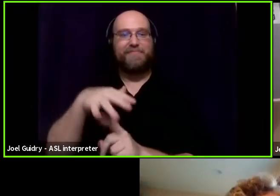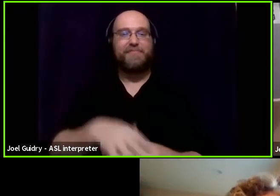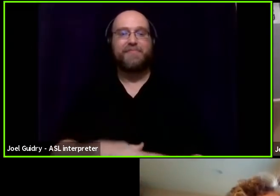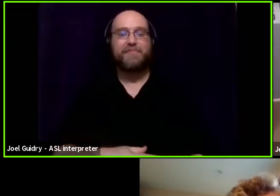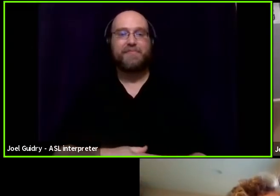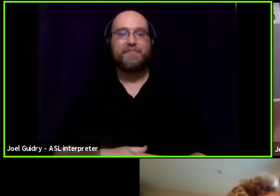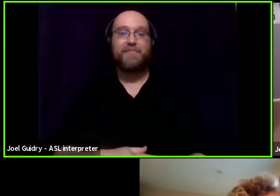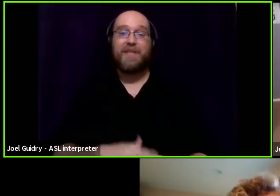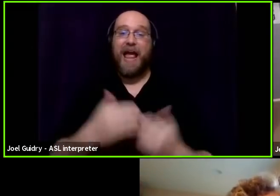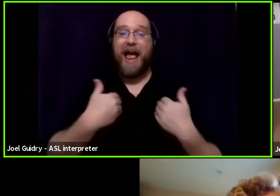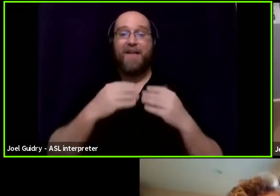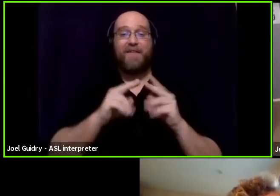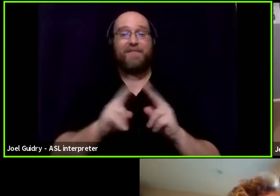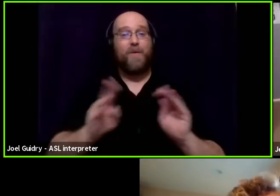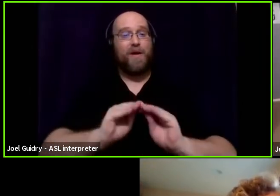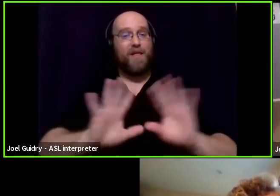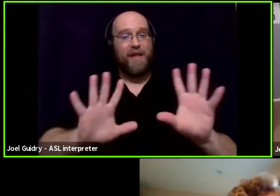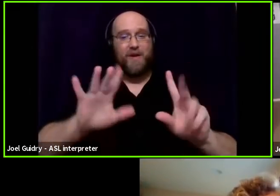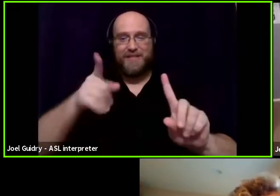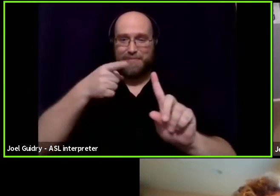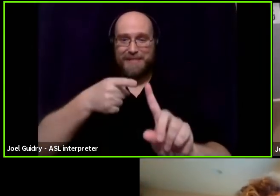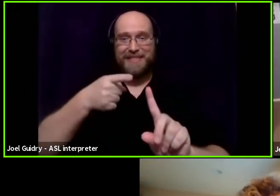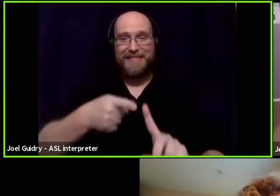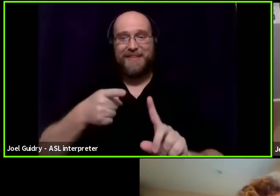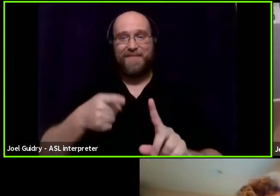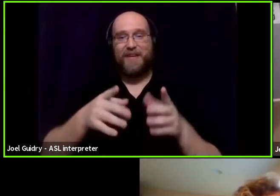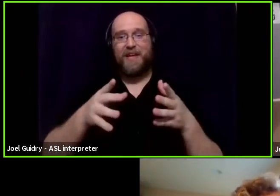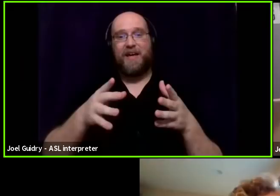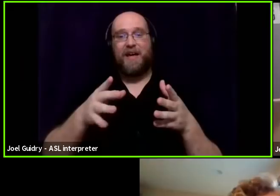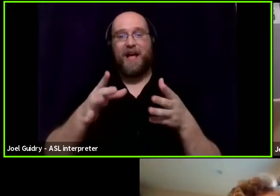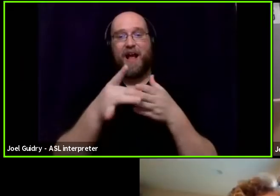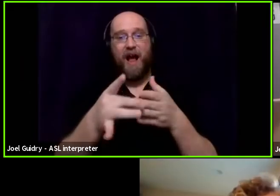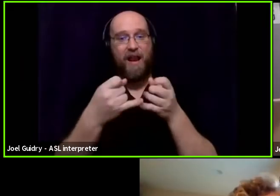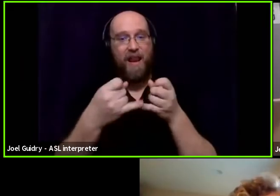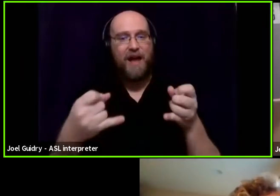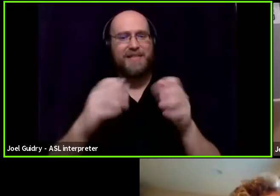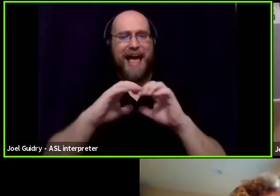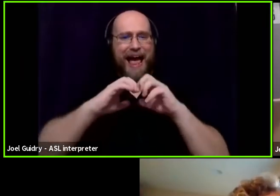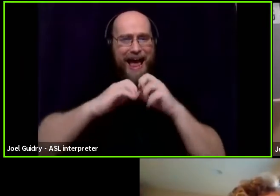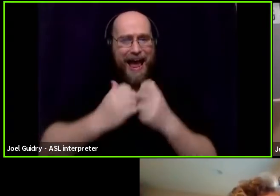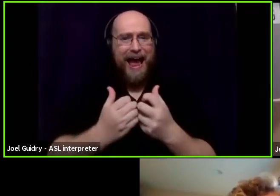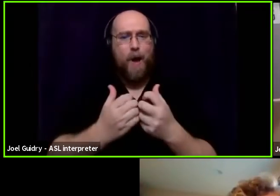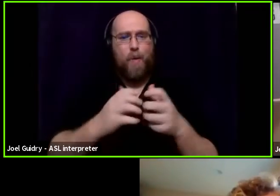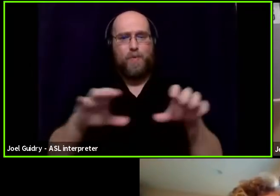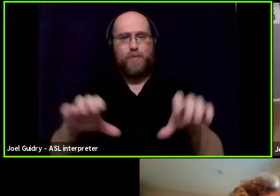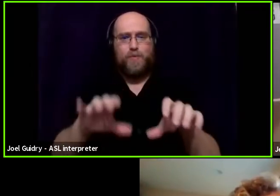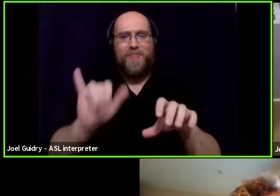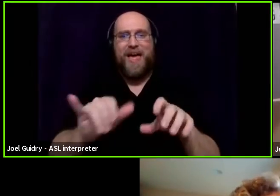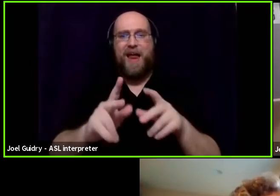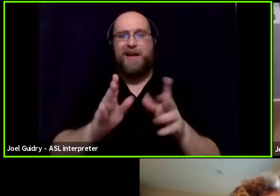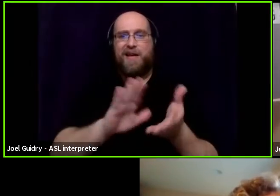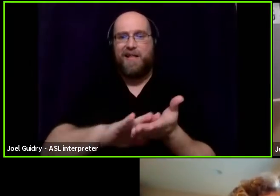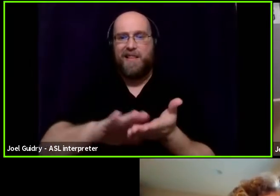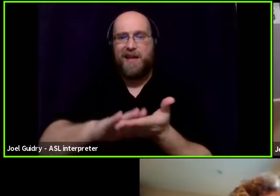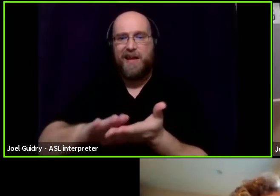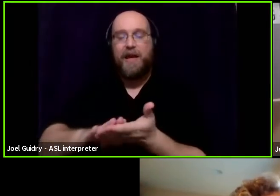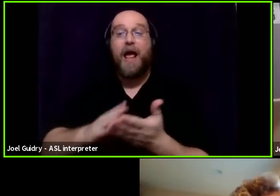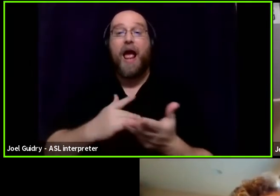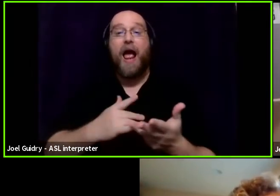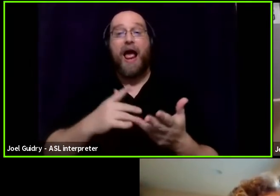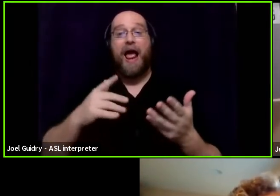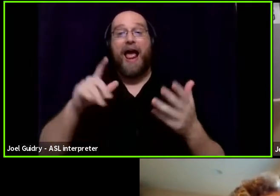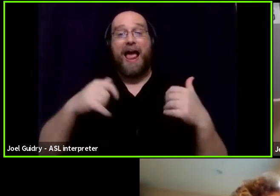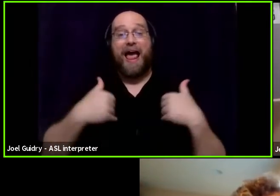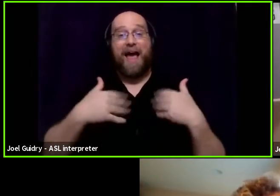specific guidance on how that cleaning should take place, and there's additional training that custodial staff should be